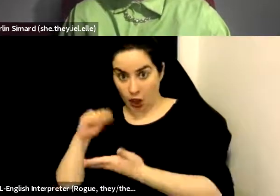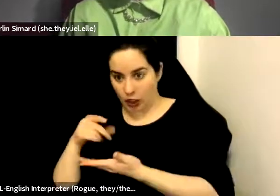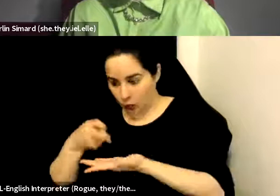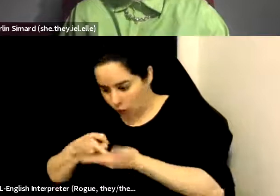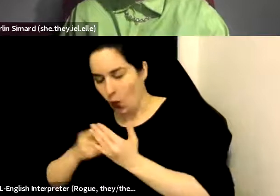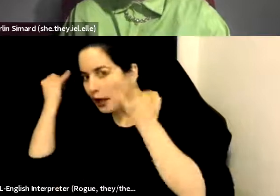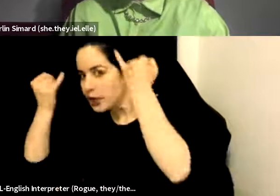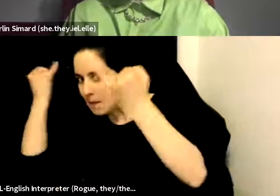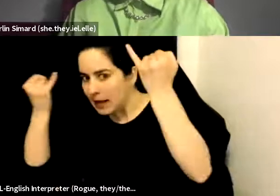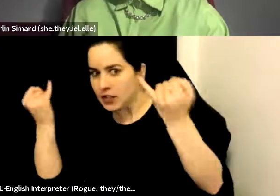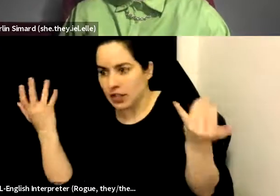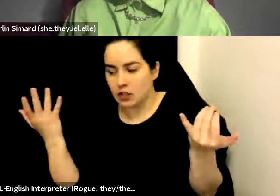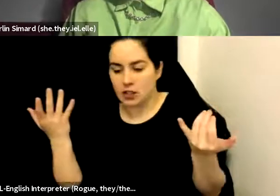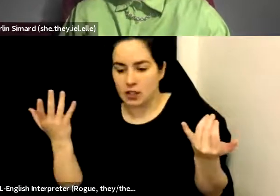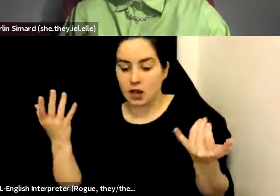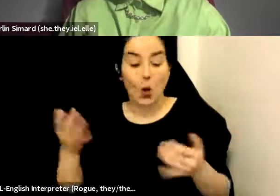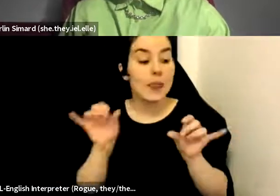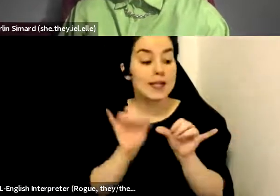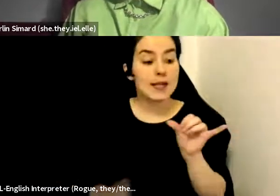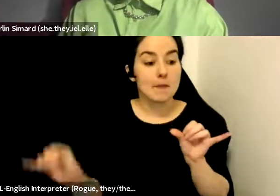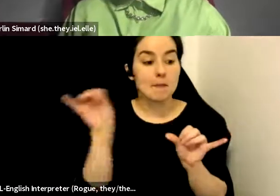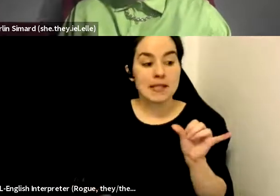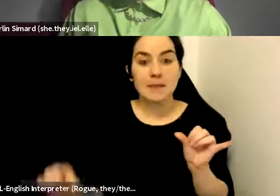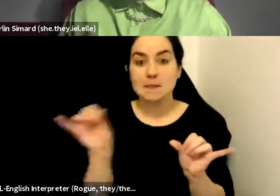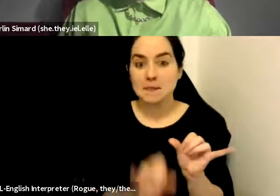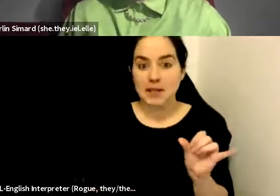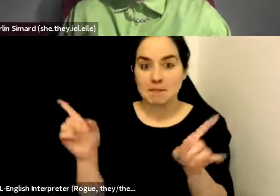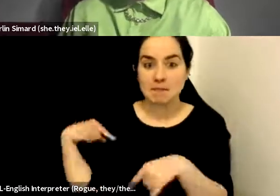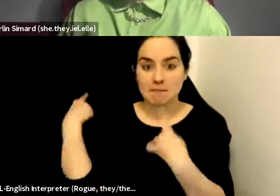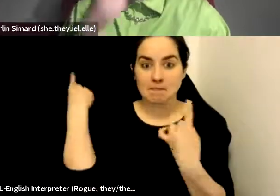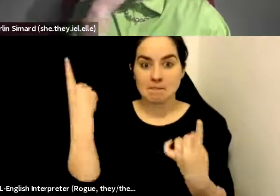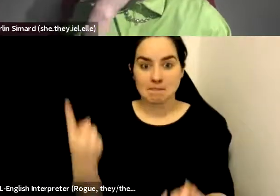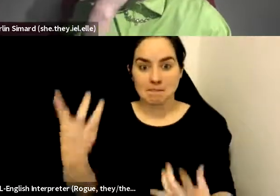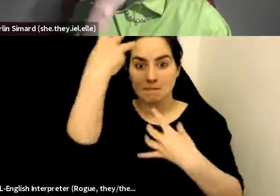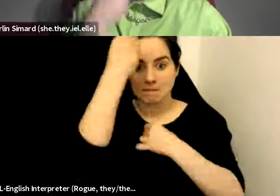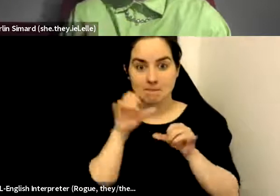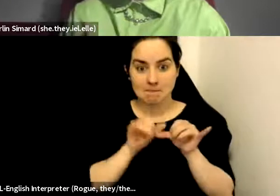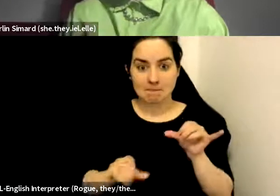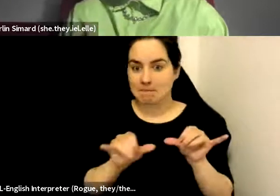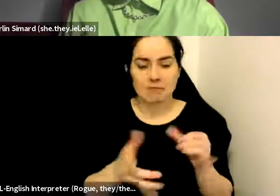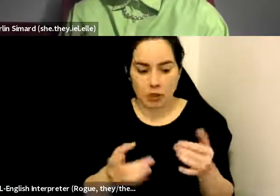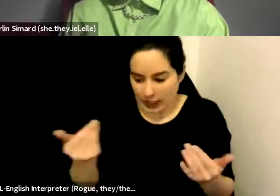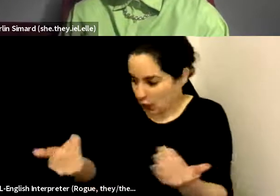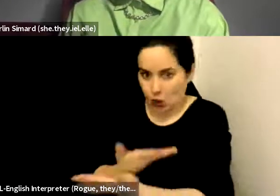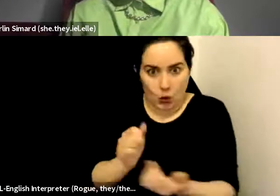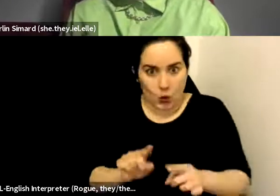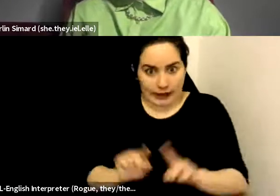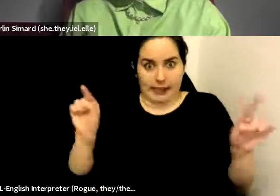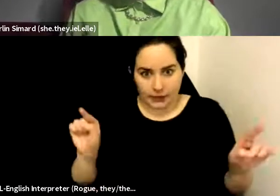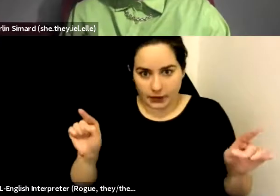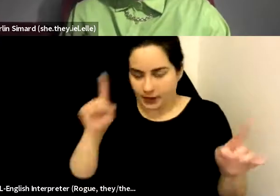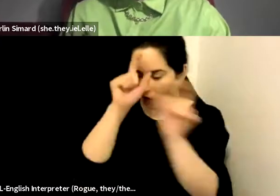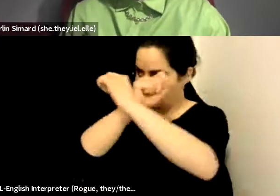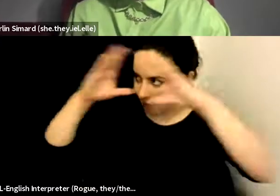of something else besides what is colonially prescribed, you know, and to really, and I feel